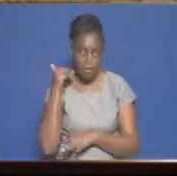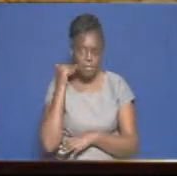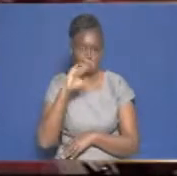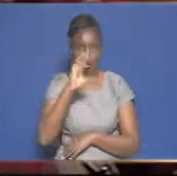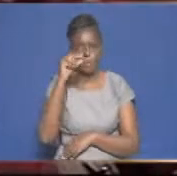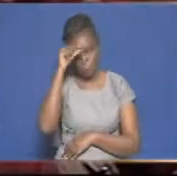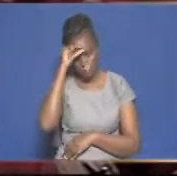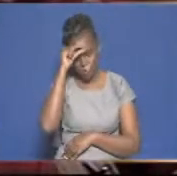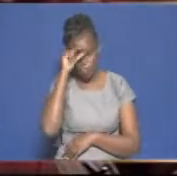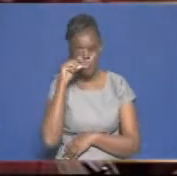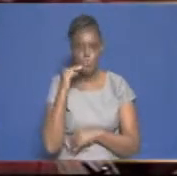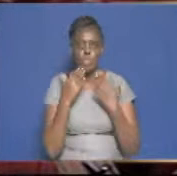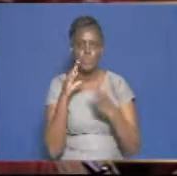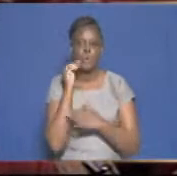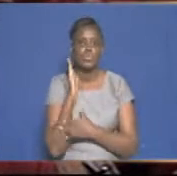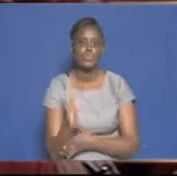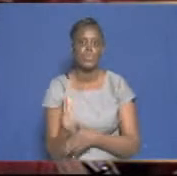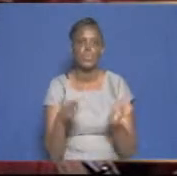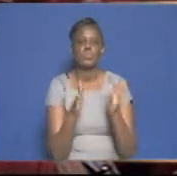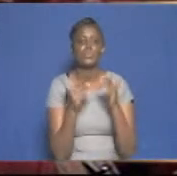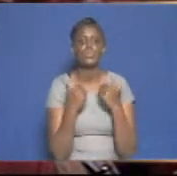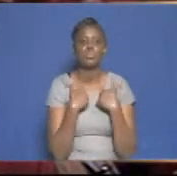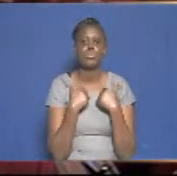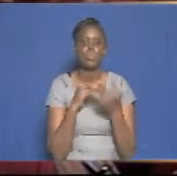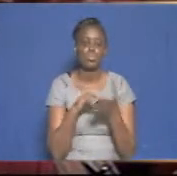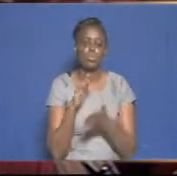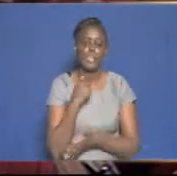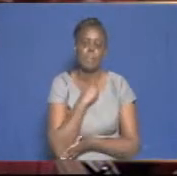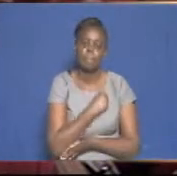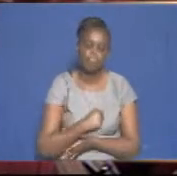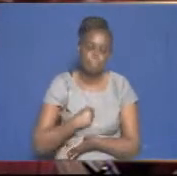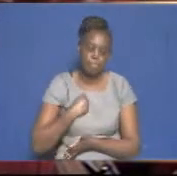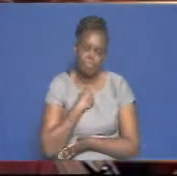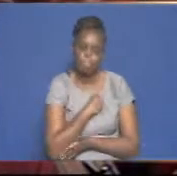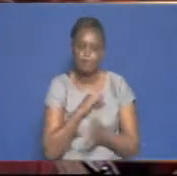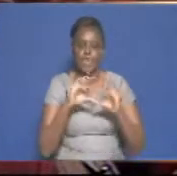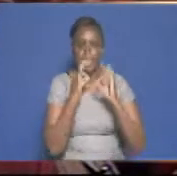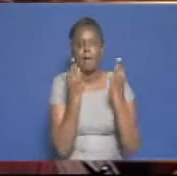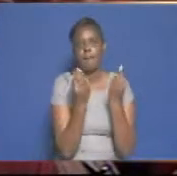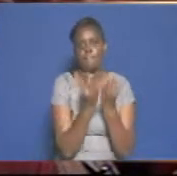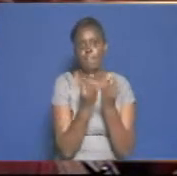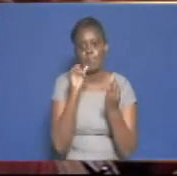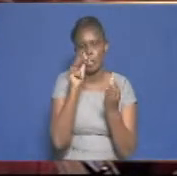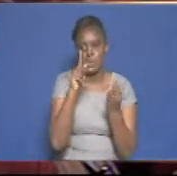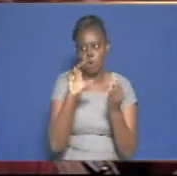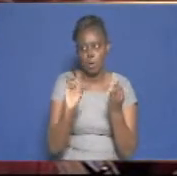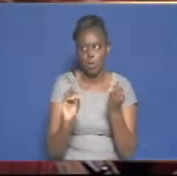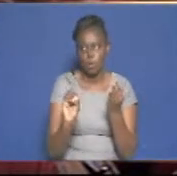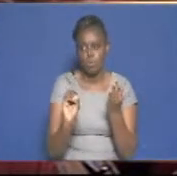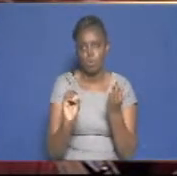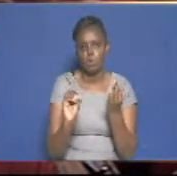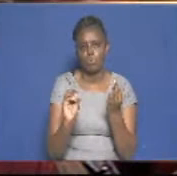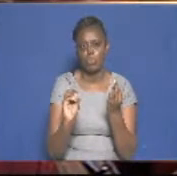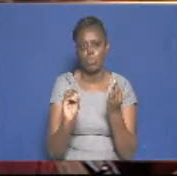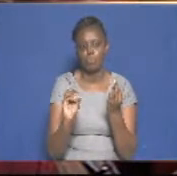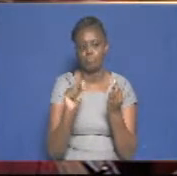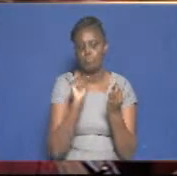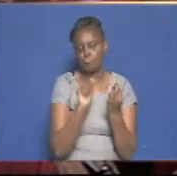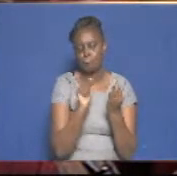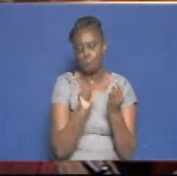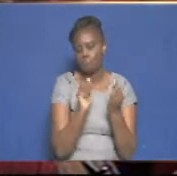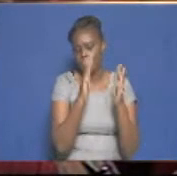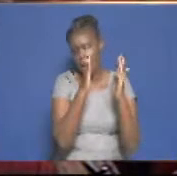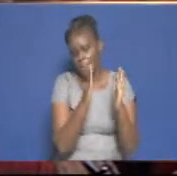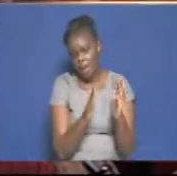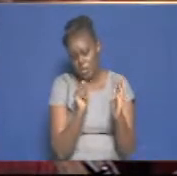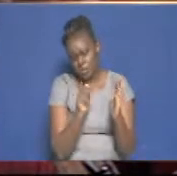you, Mr. Speaker. I take this opportunity to convey my condolences to the family of Jacob Midio. Jacob Midio is somebody